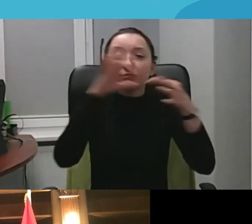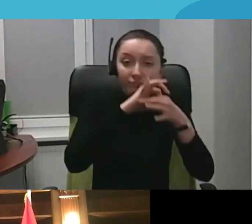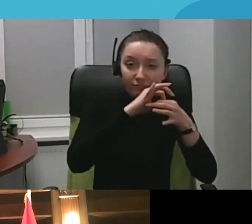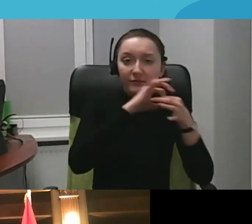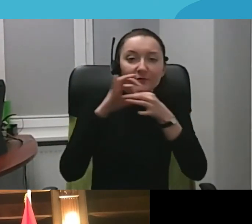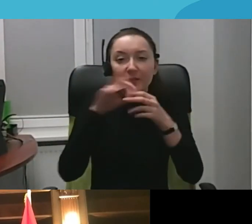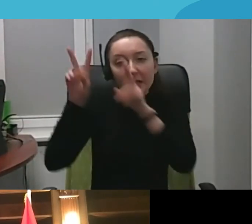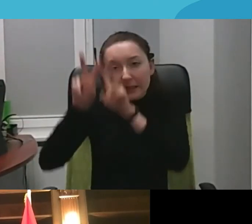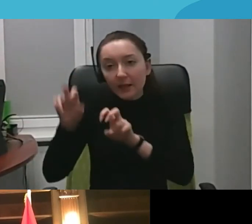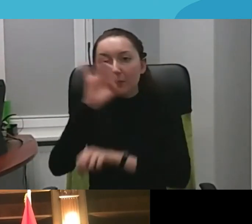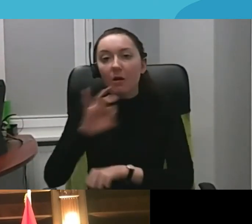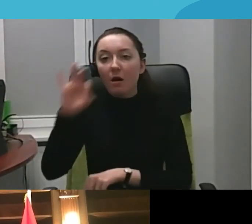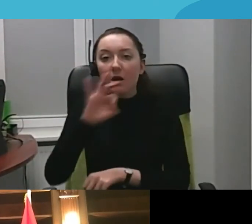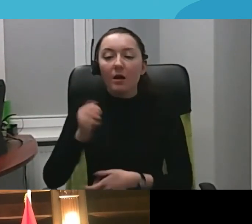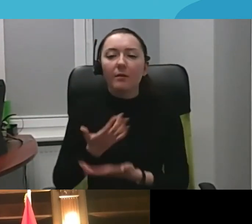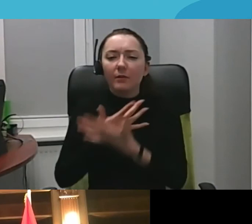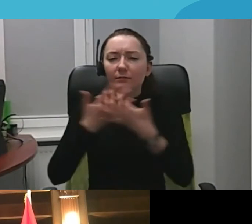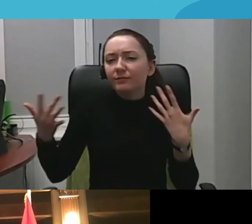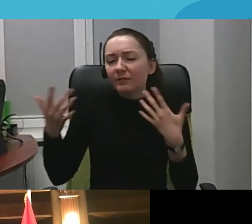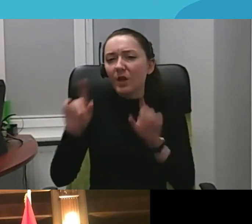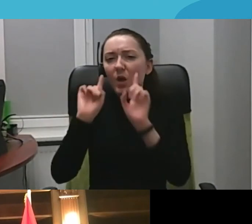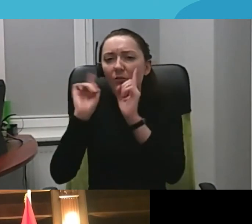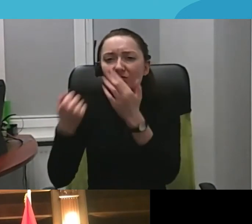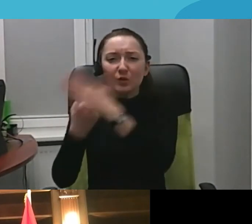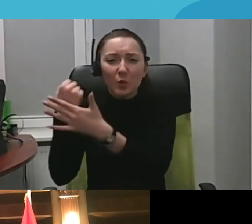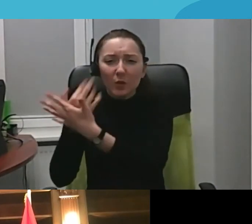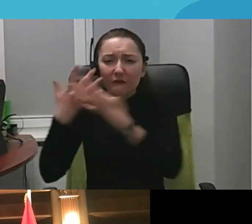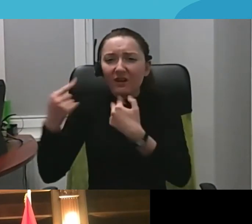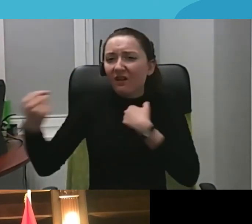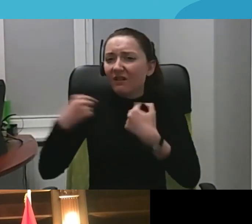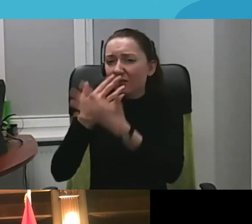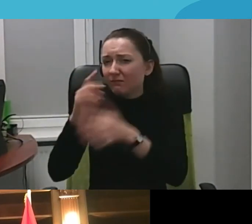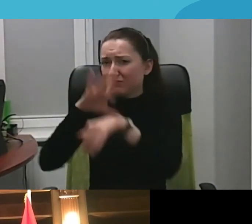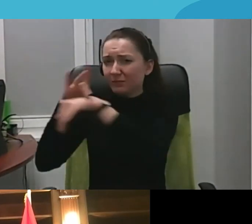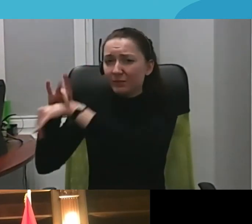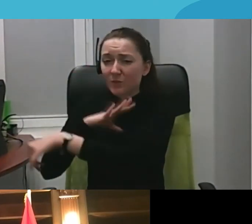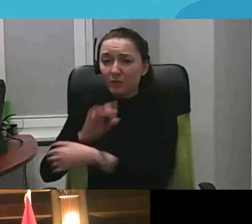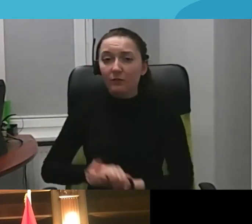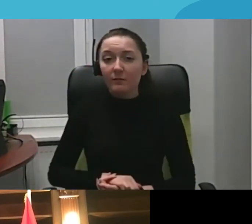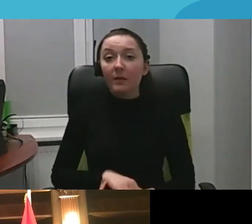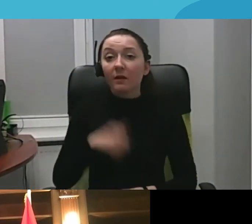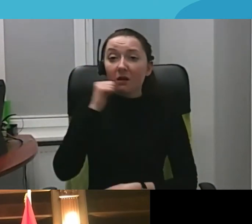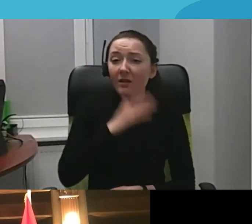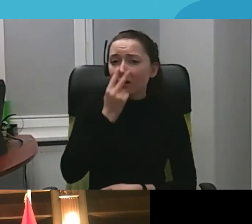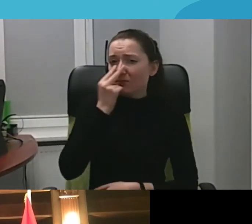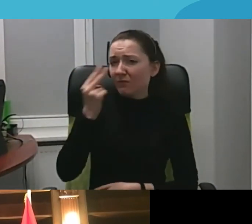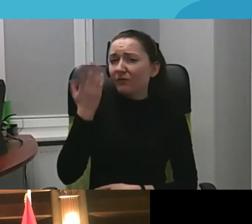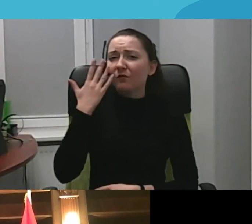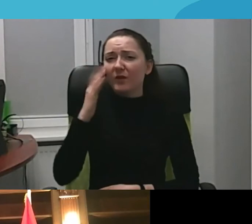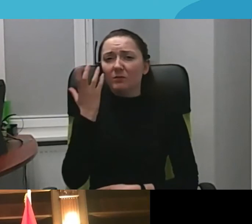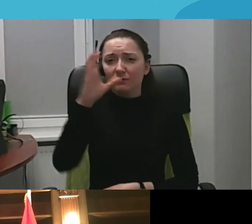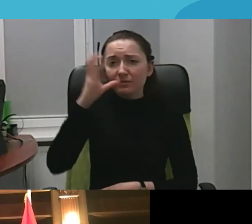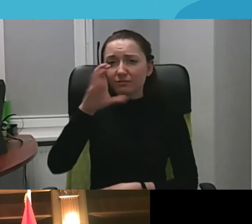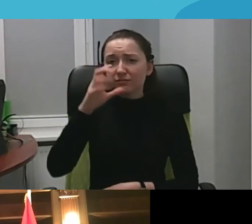the charges, the allegations of violence and torture, which we're seeing every day on social media. It's incredible to be watching this.